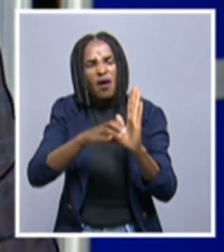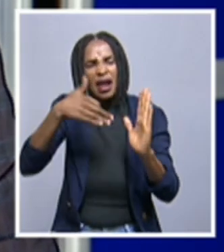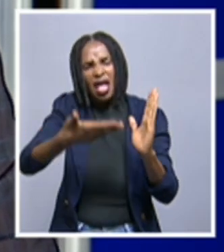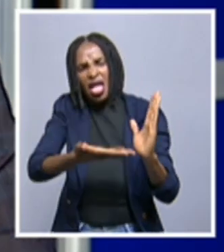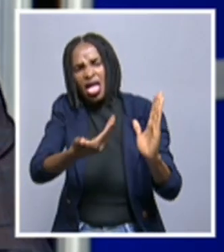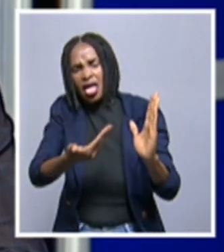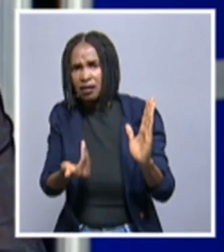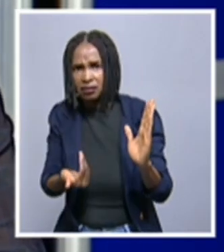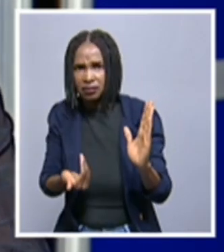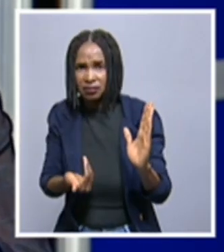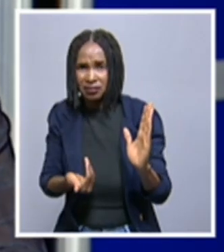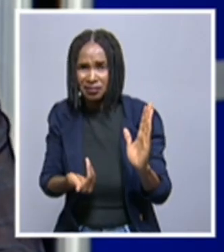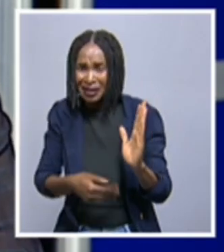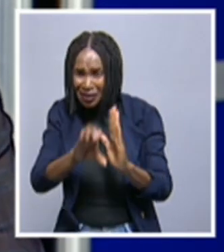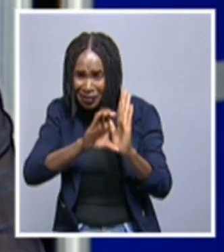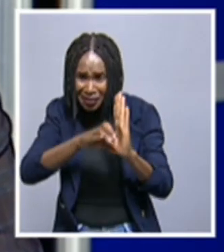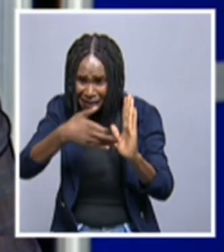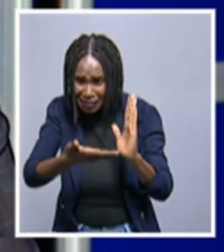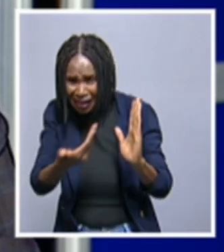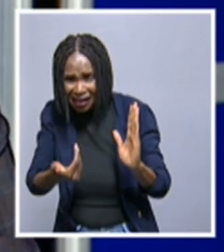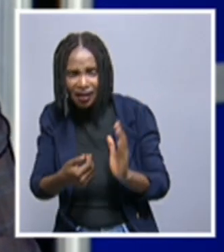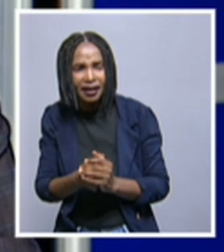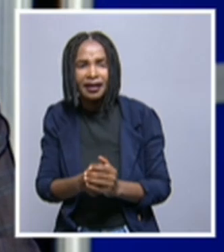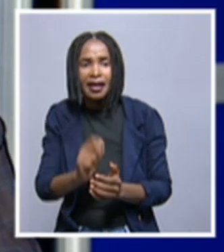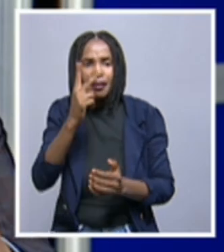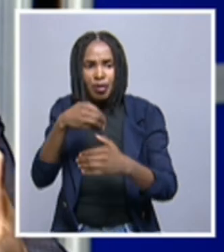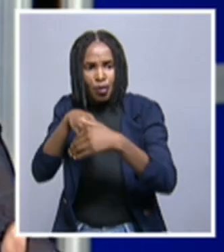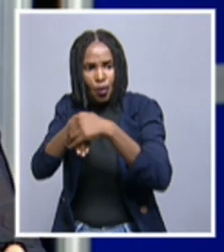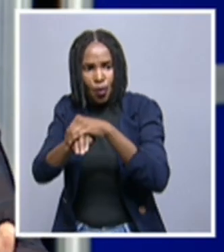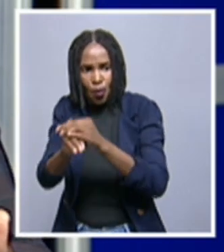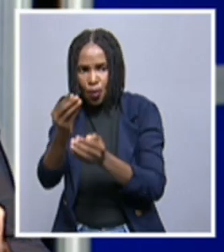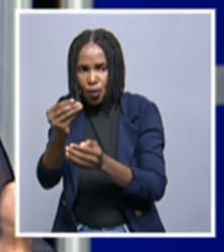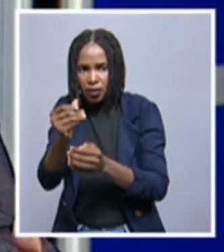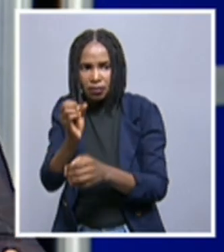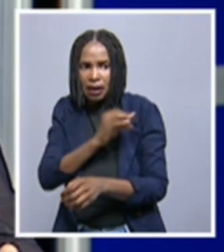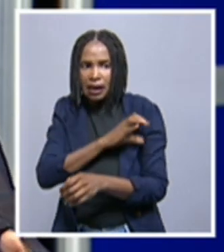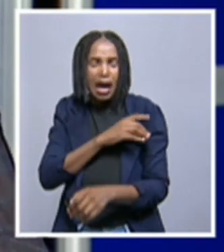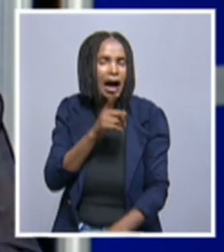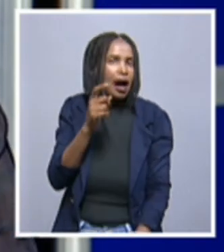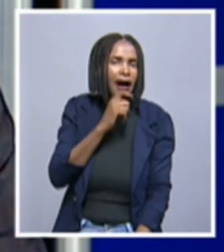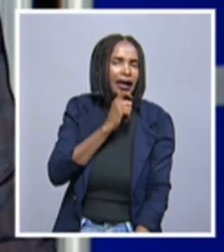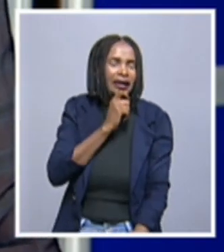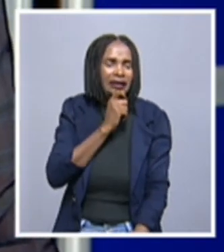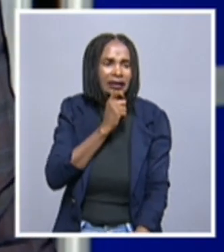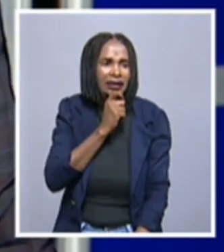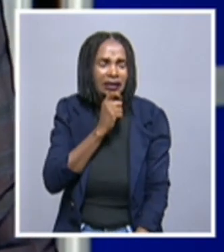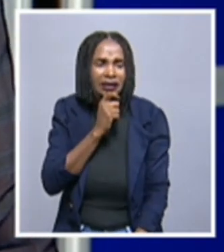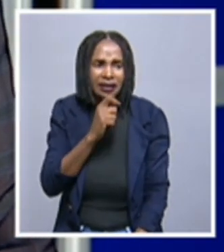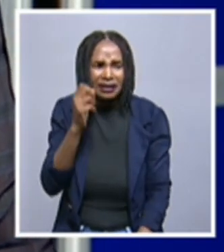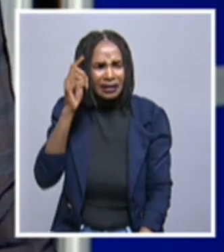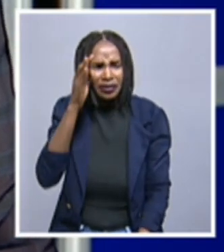say. Investors will be more uncertain and they will be fearful of the future, because if you